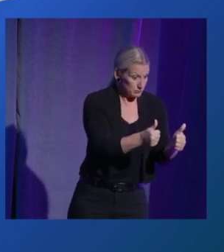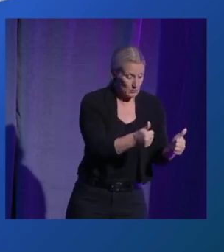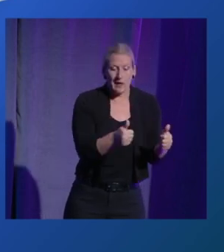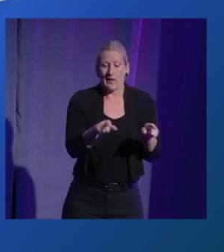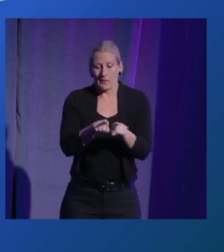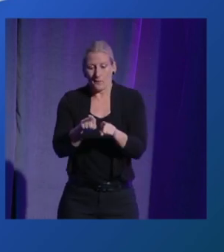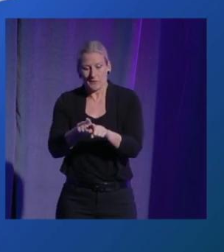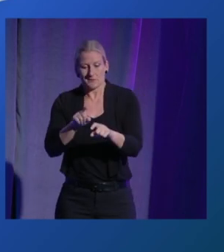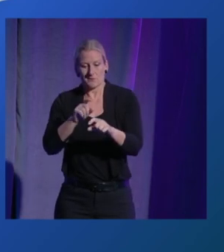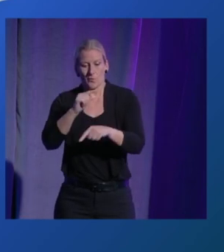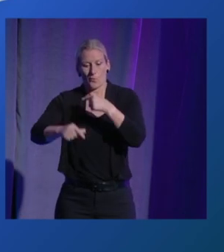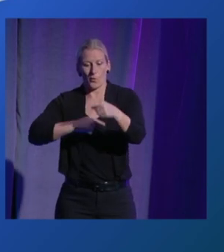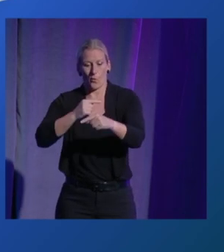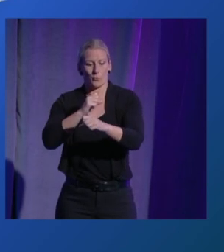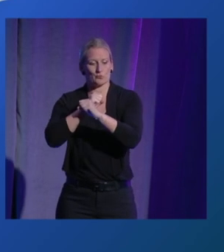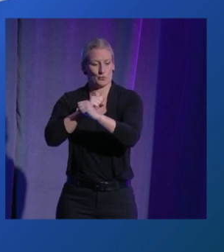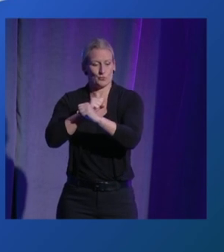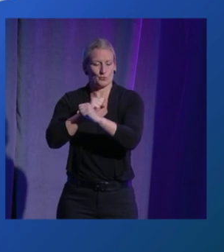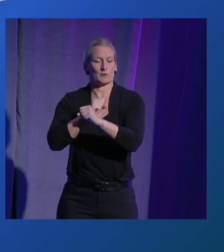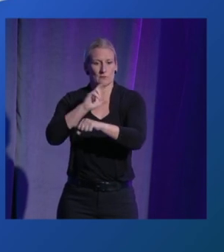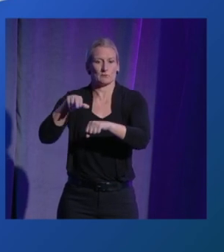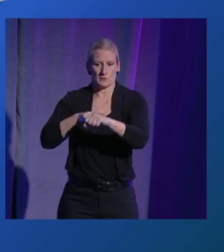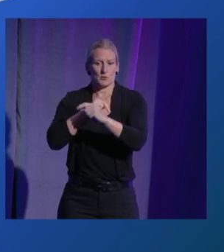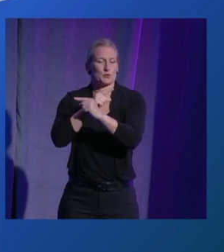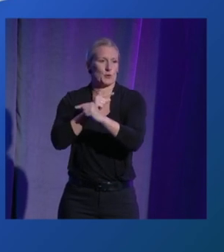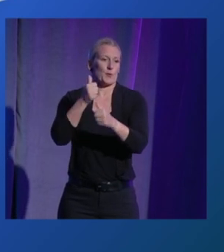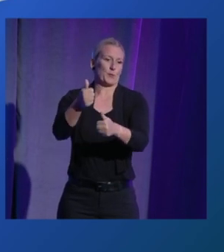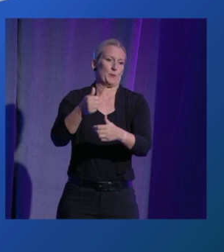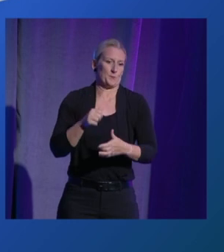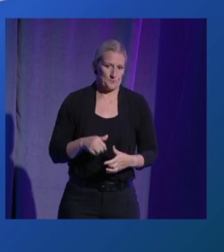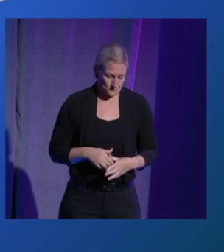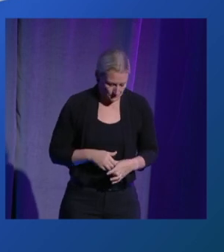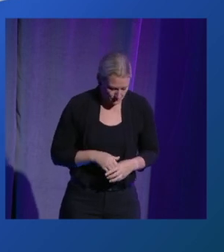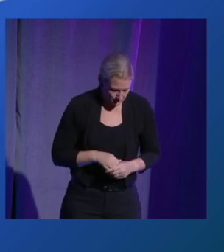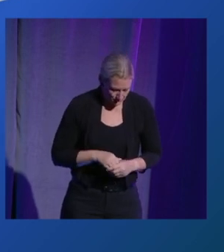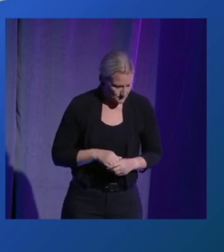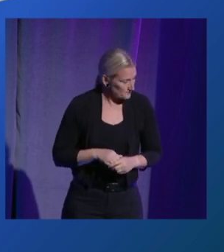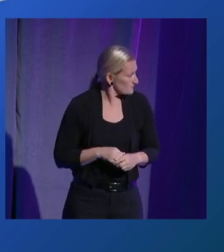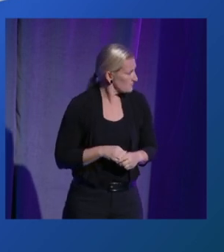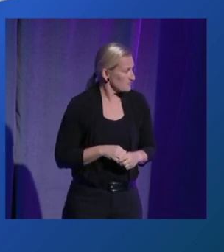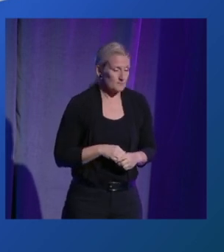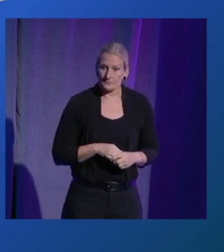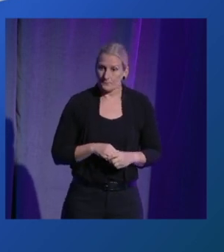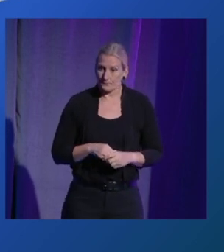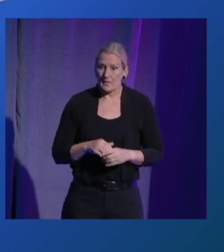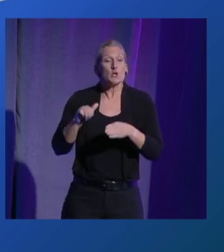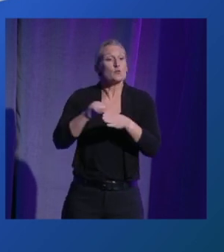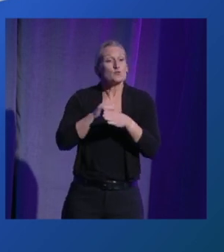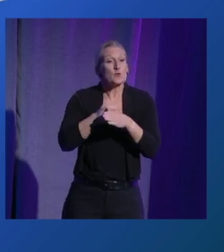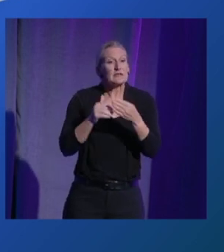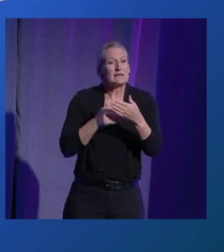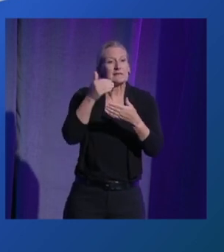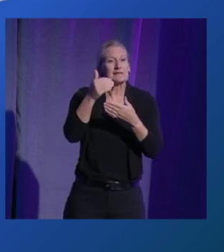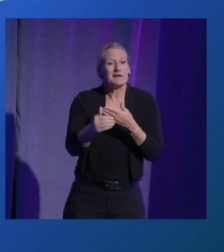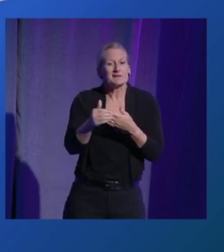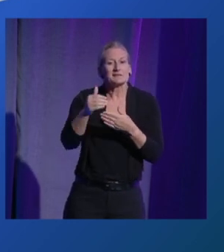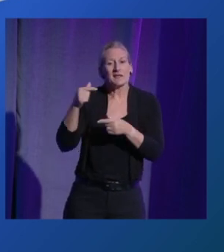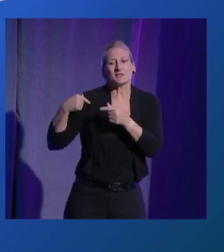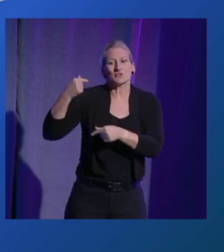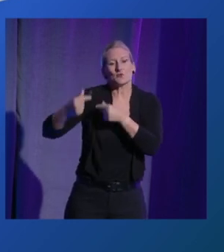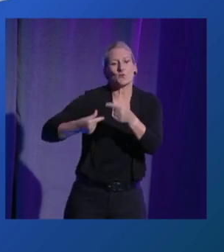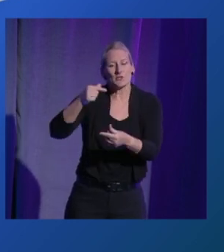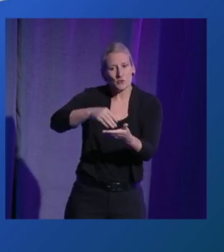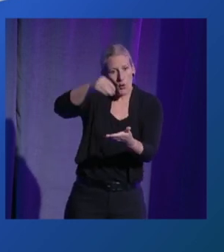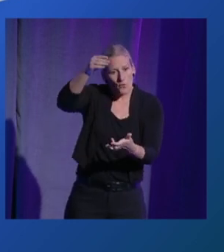strive for creating new knowledge new discoveries training next Generation students talent to address you know